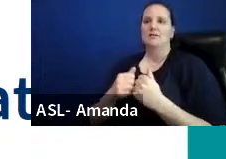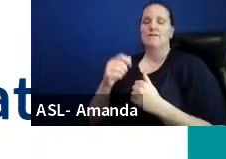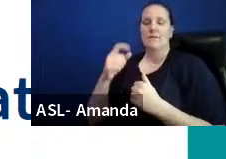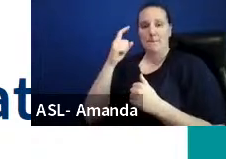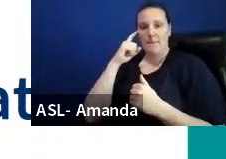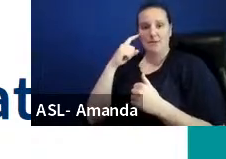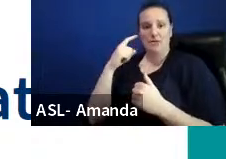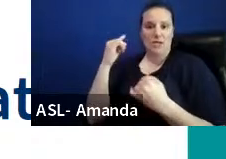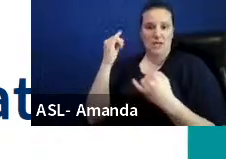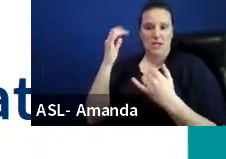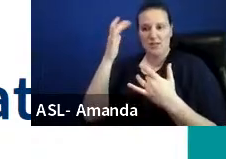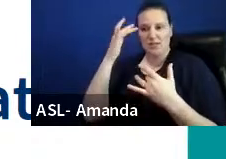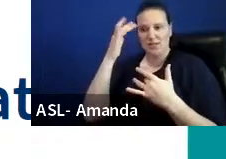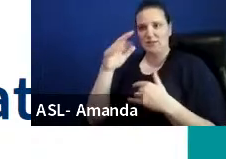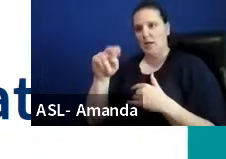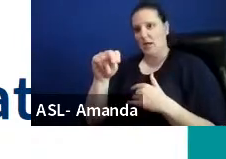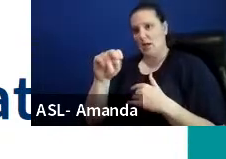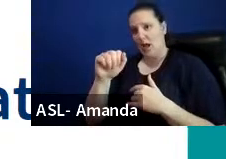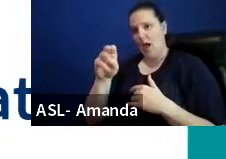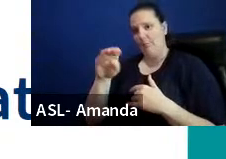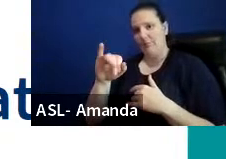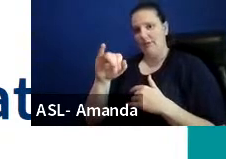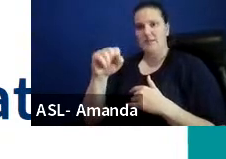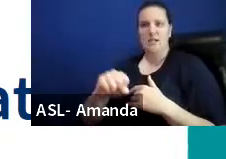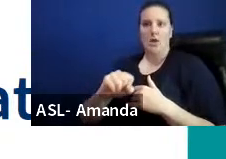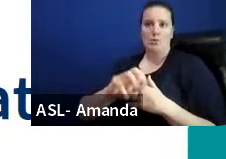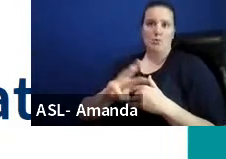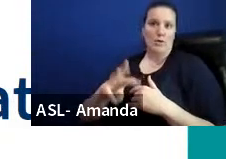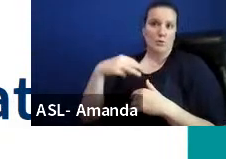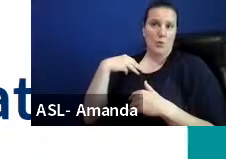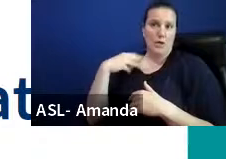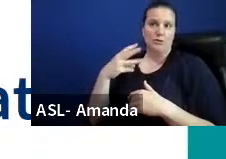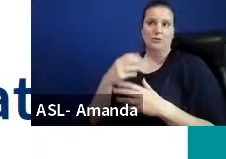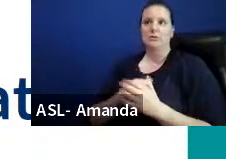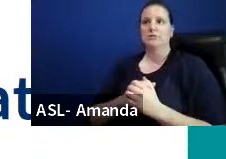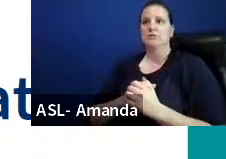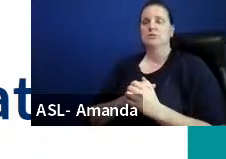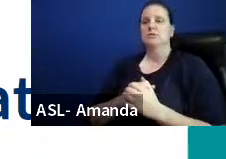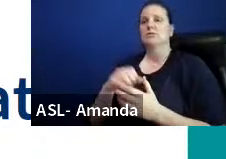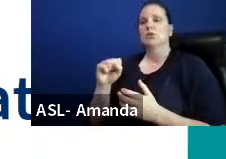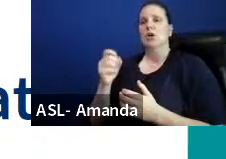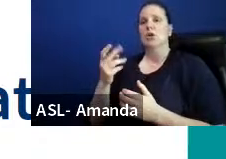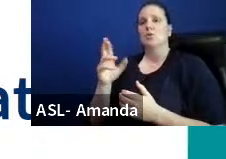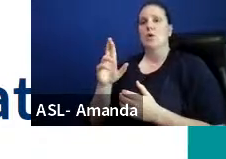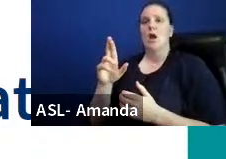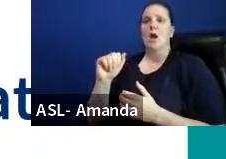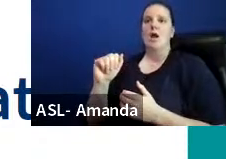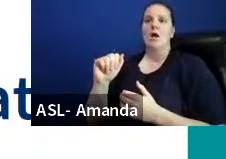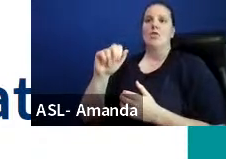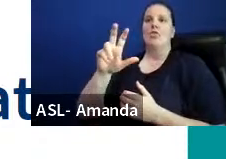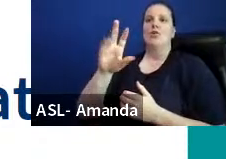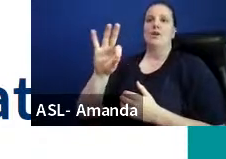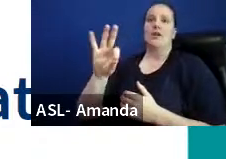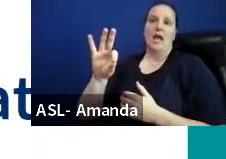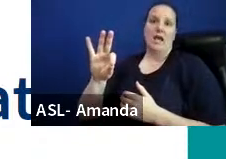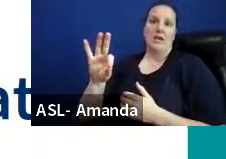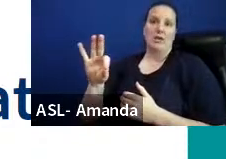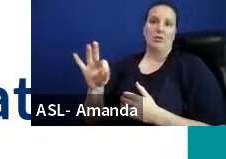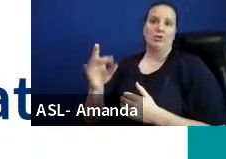Mental Illness, or NAMI, Southwest Washington, Sakura 39ers,